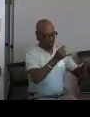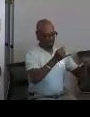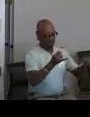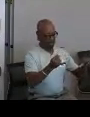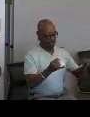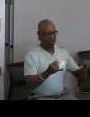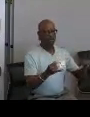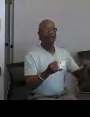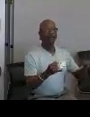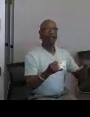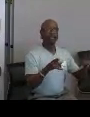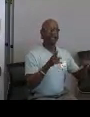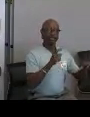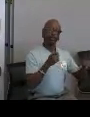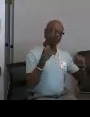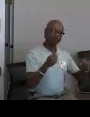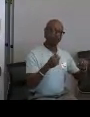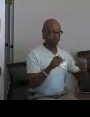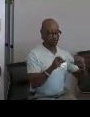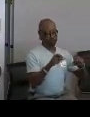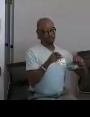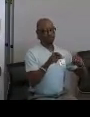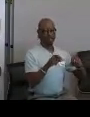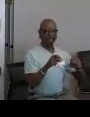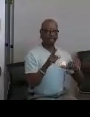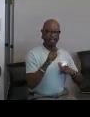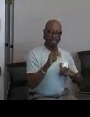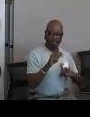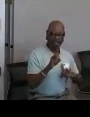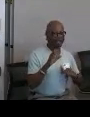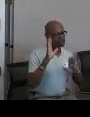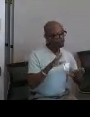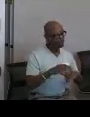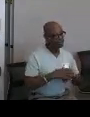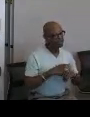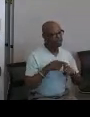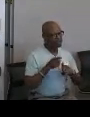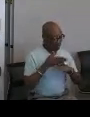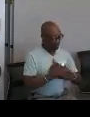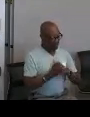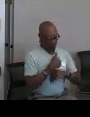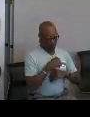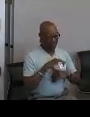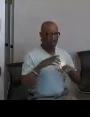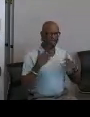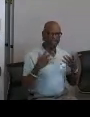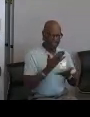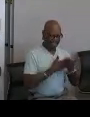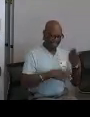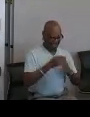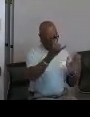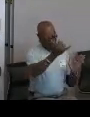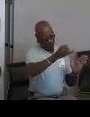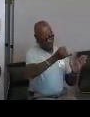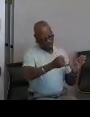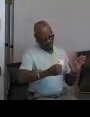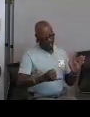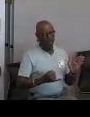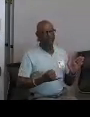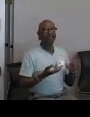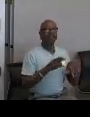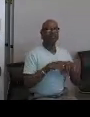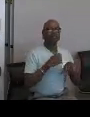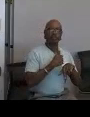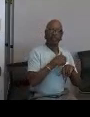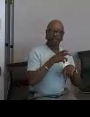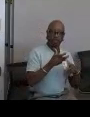pleasing tactile line. Mm-hmm. And that's great. But after we're done hand drawing and ideating, of course, we want